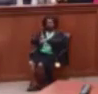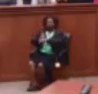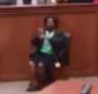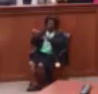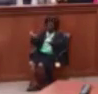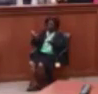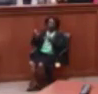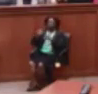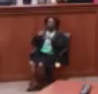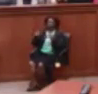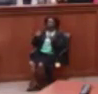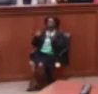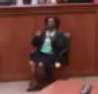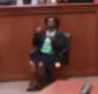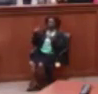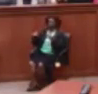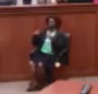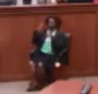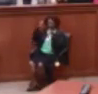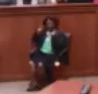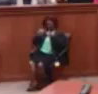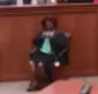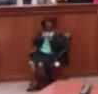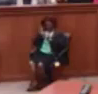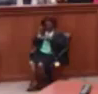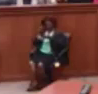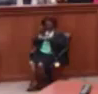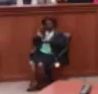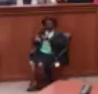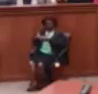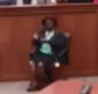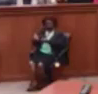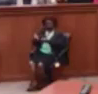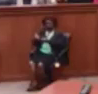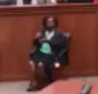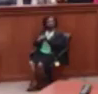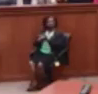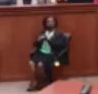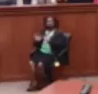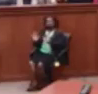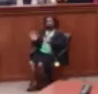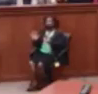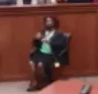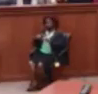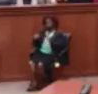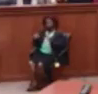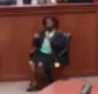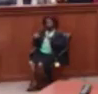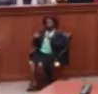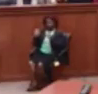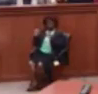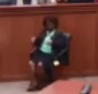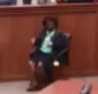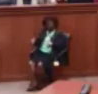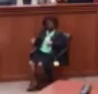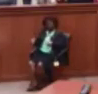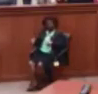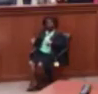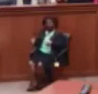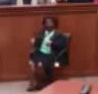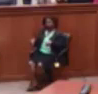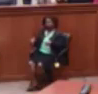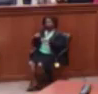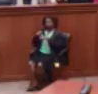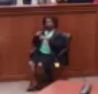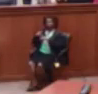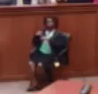a unified approach. It is by no means impossible. I think that you will continue to see success in dual